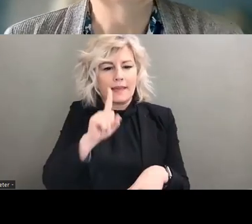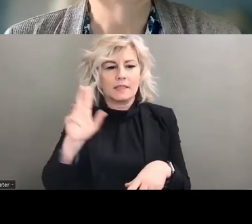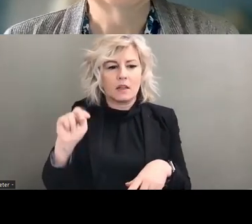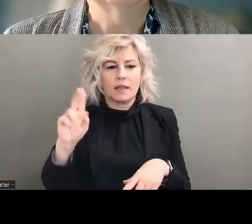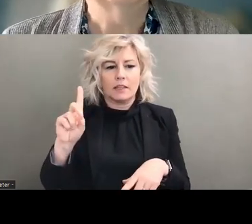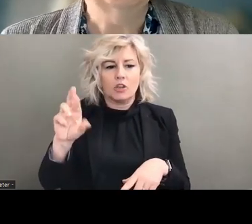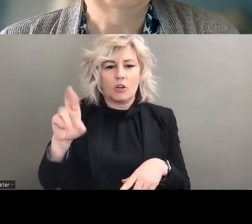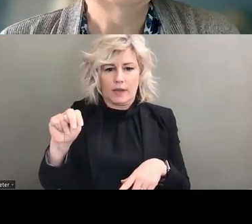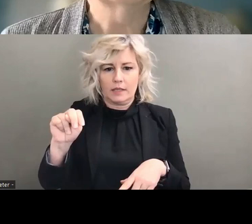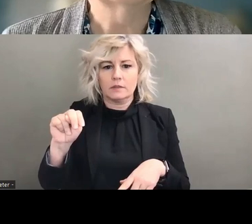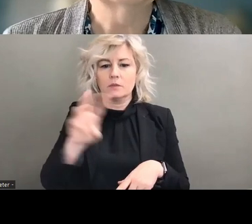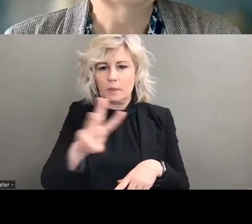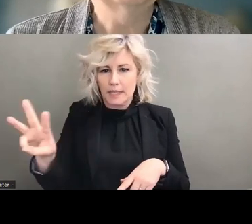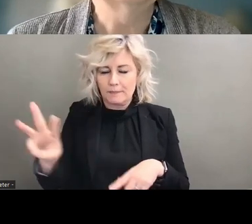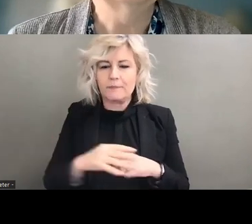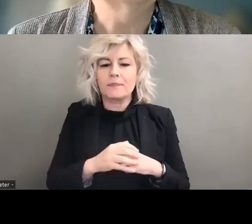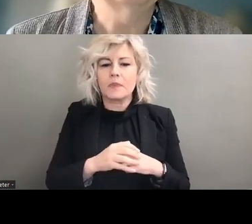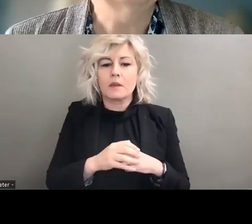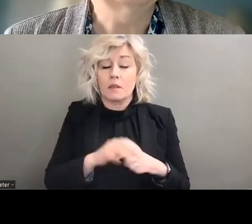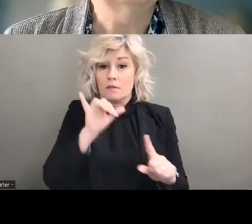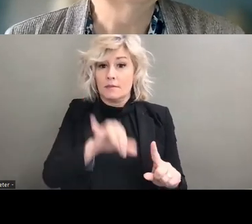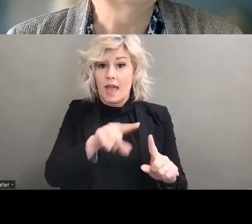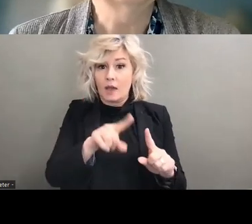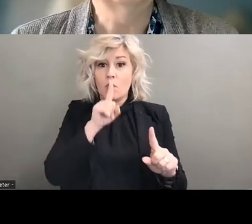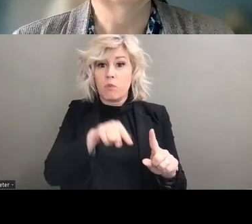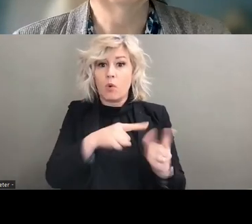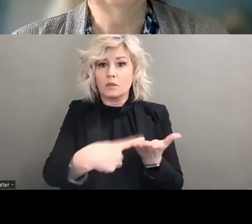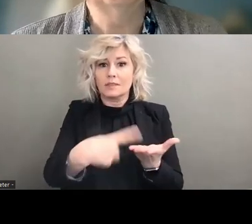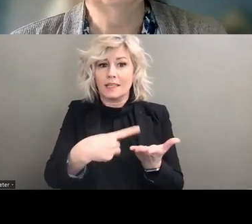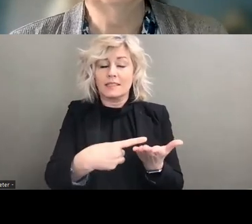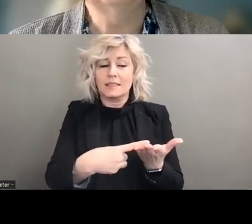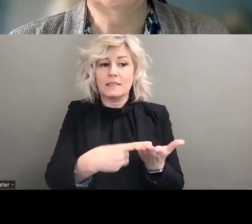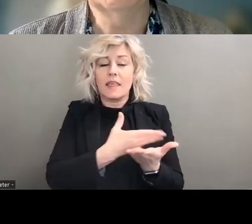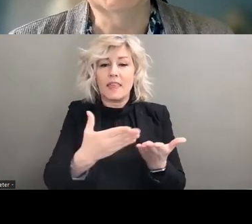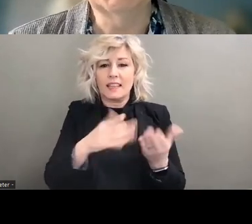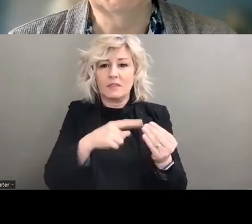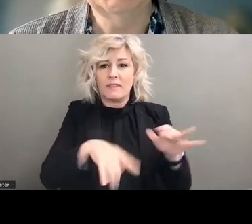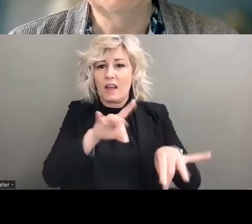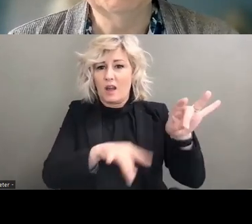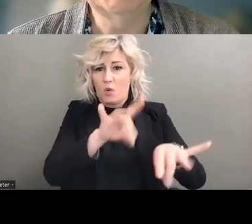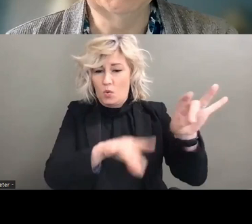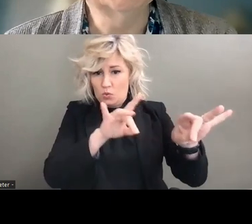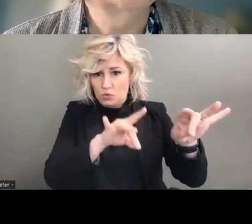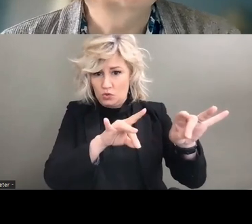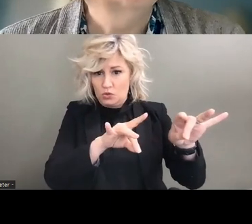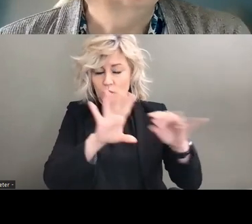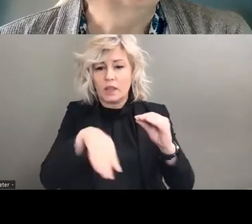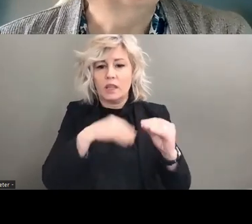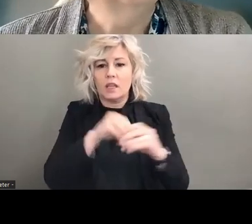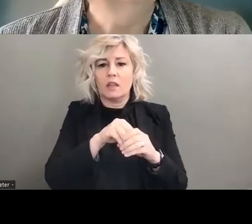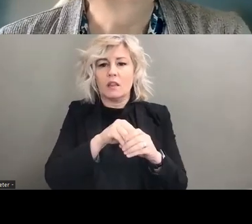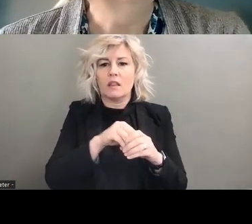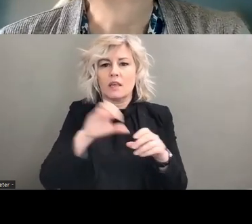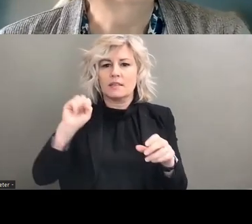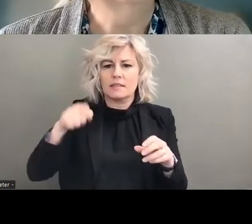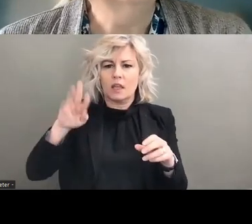website, that discusses some of the things we uncovered in the sequel operated facilities.